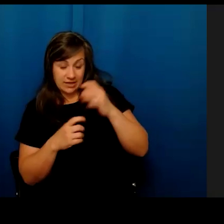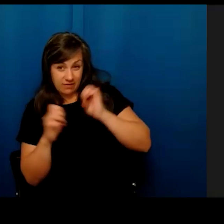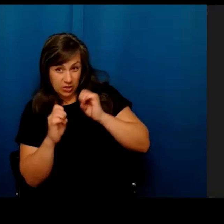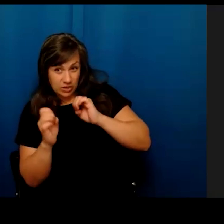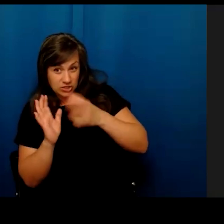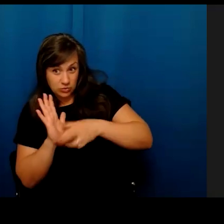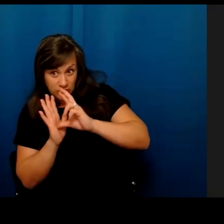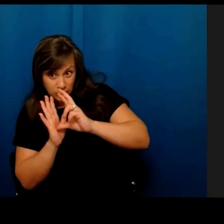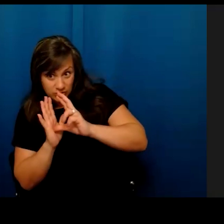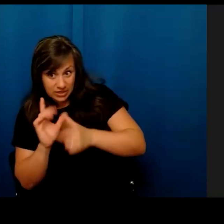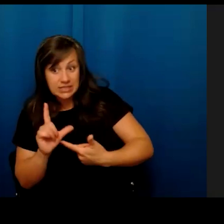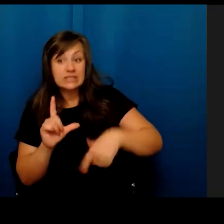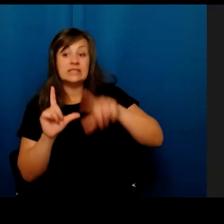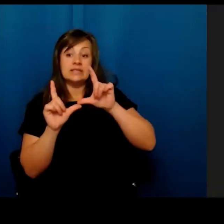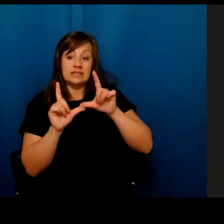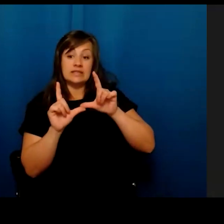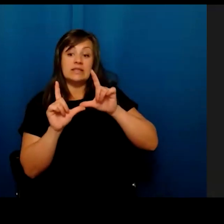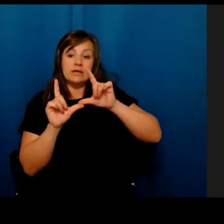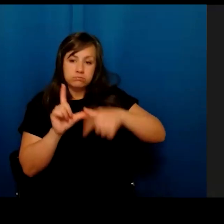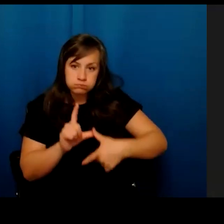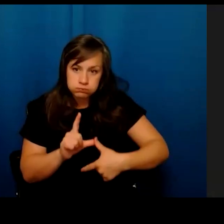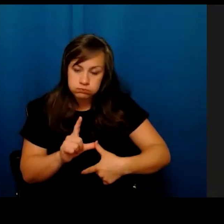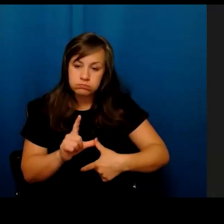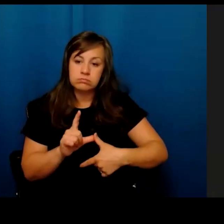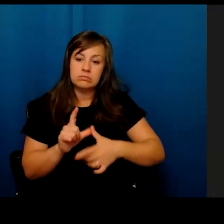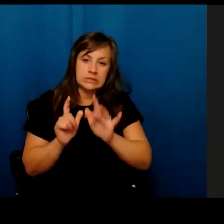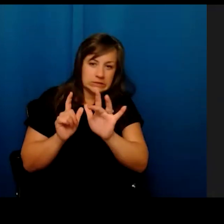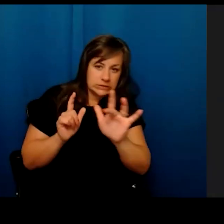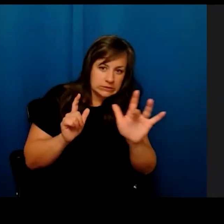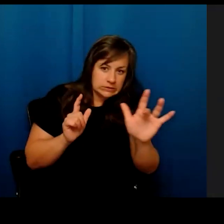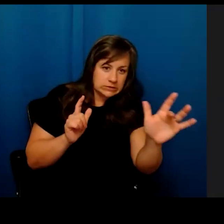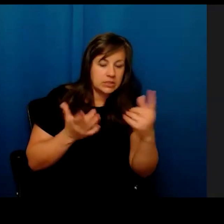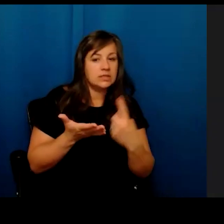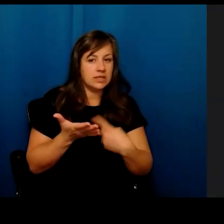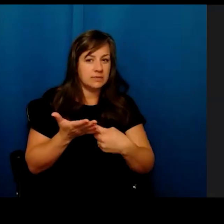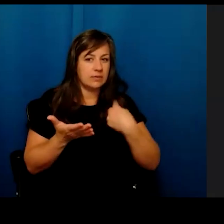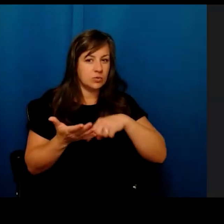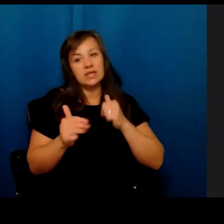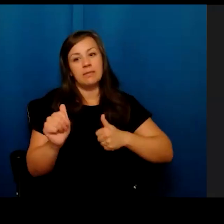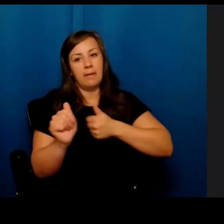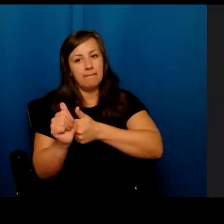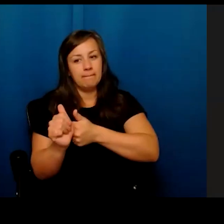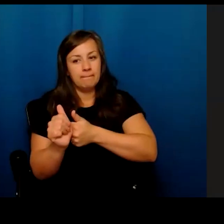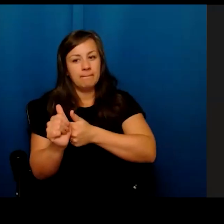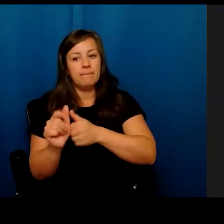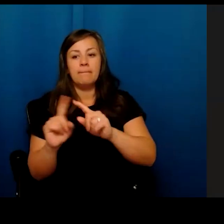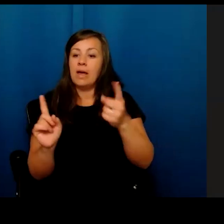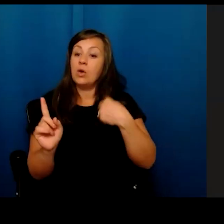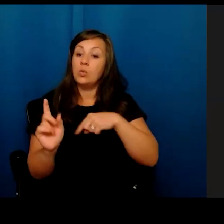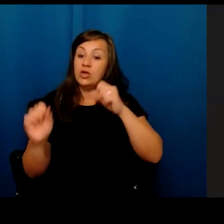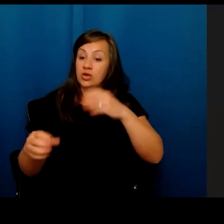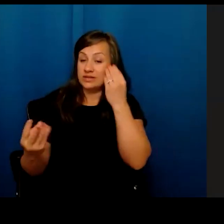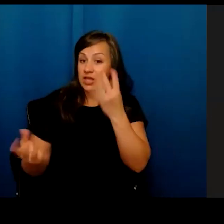is renewed, and we try to keep up with that on the education page, but sometimes we can give you a heads up so we can say,